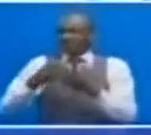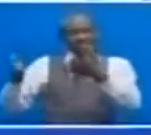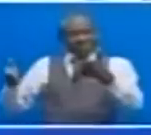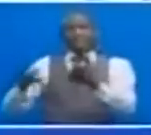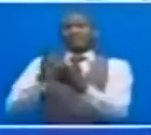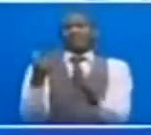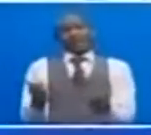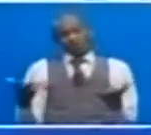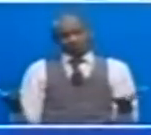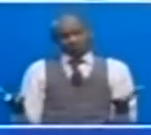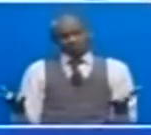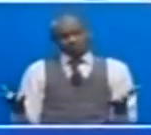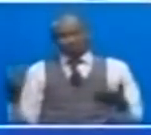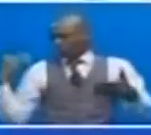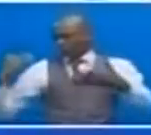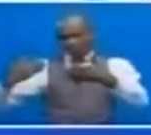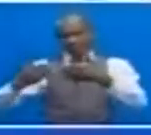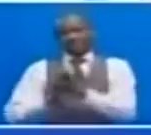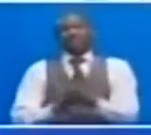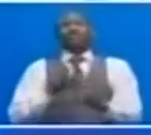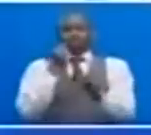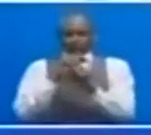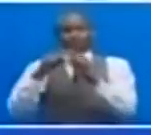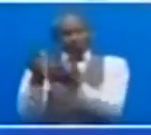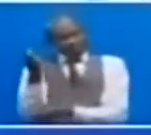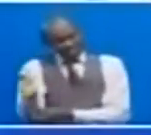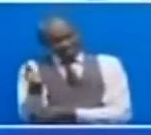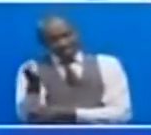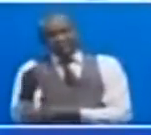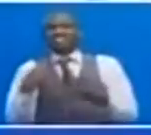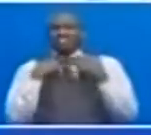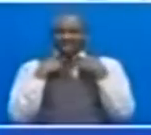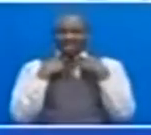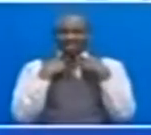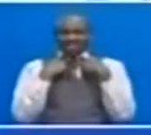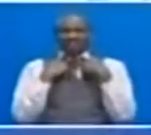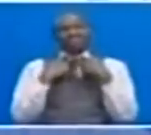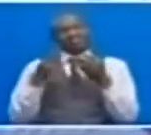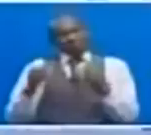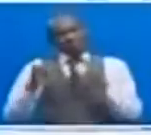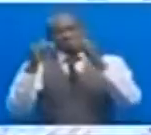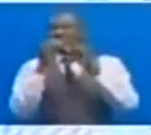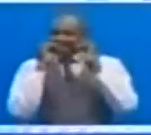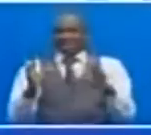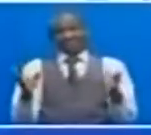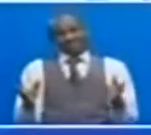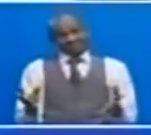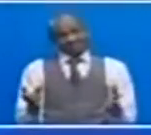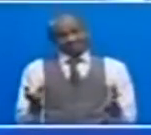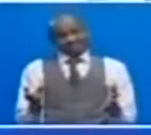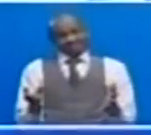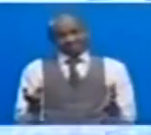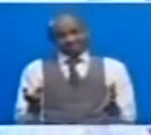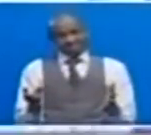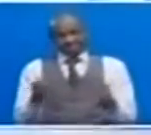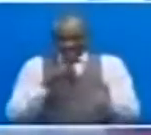shillings. The job groups of people have stagnated. Career progression is stagnating.